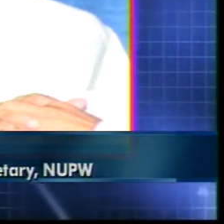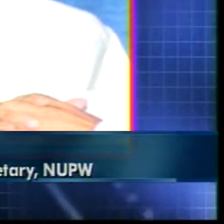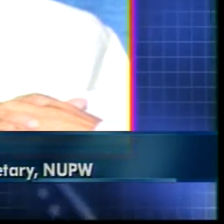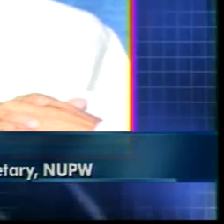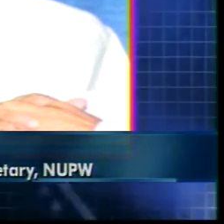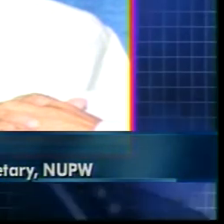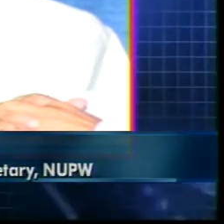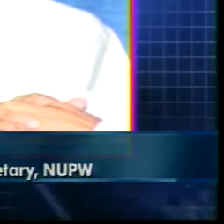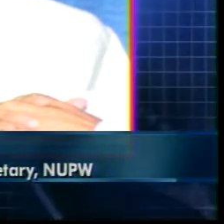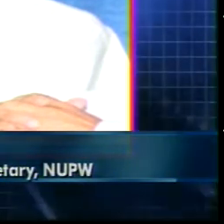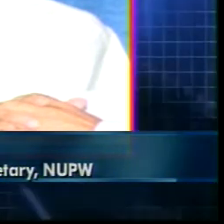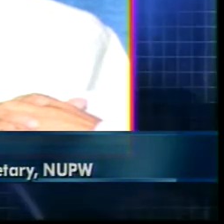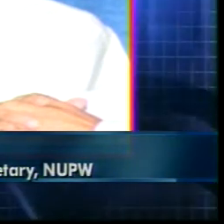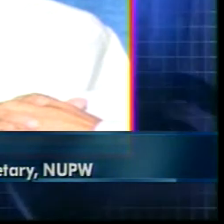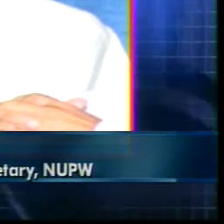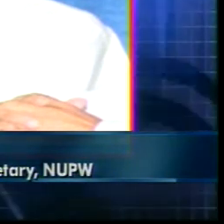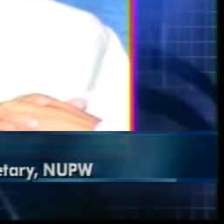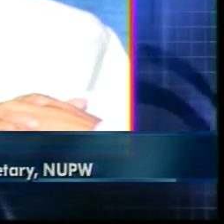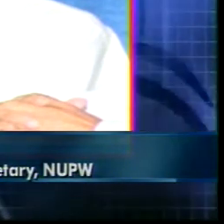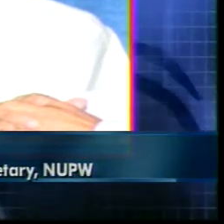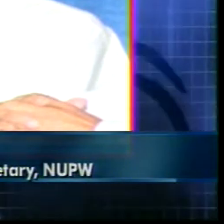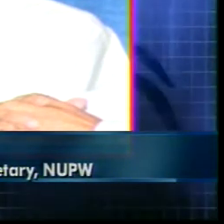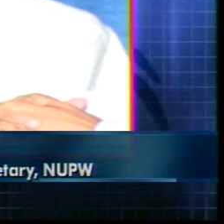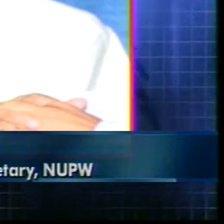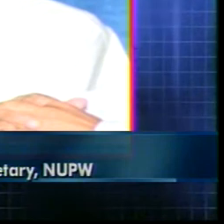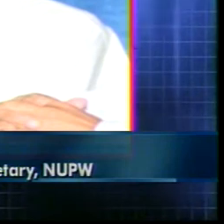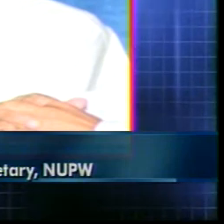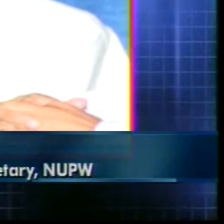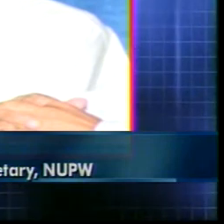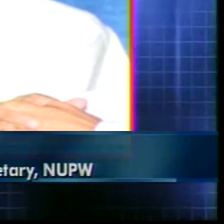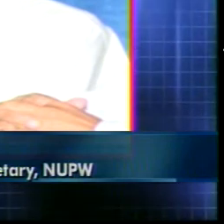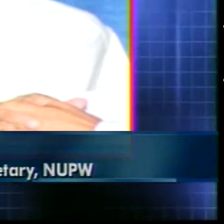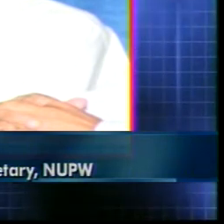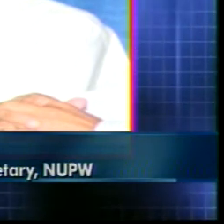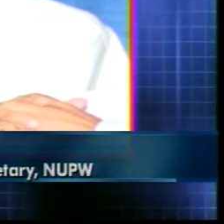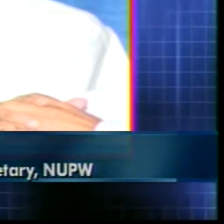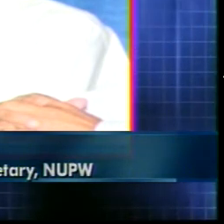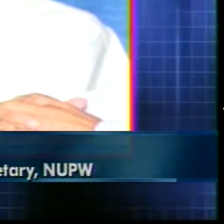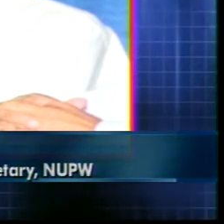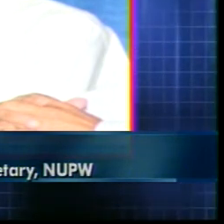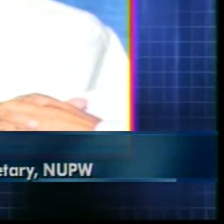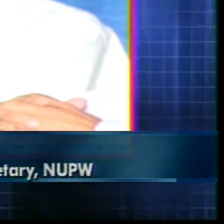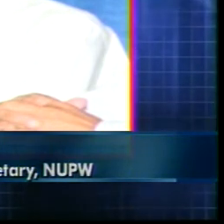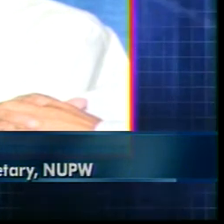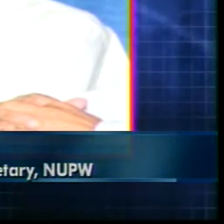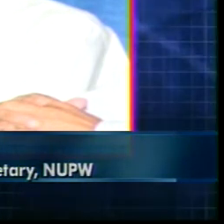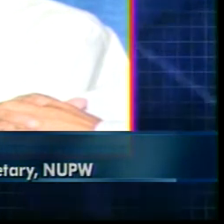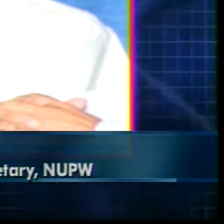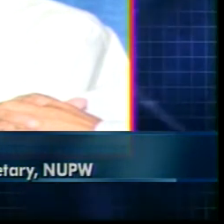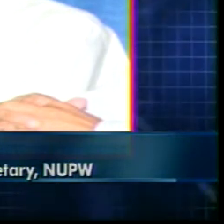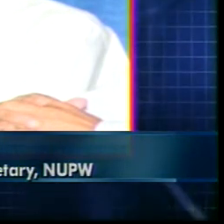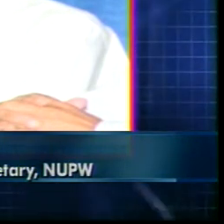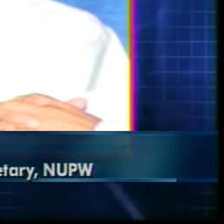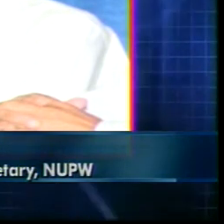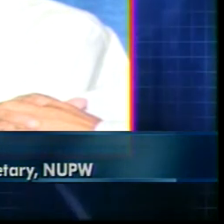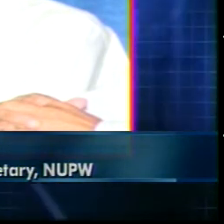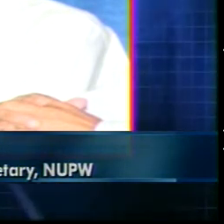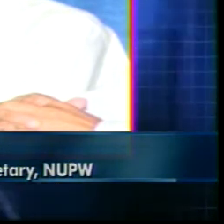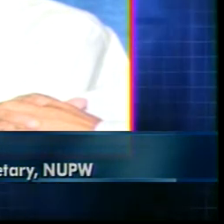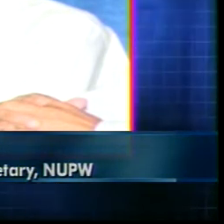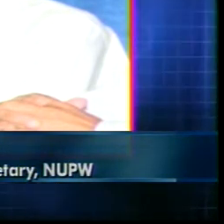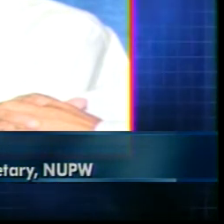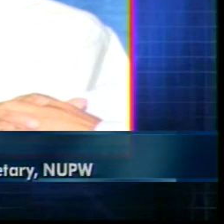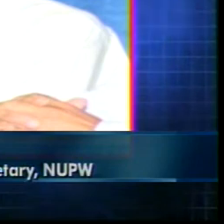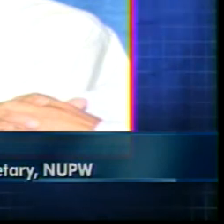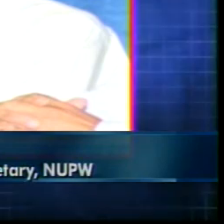this country and for betterment. So we are cautioning, sending caution all his departments and persons in charge,